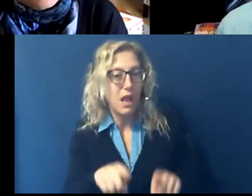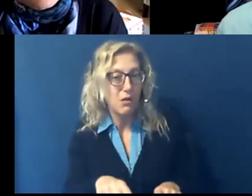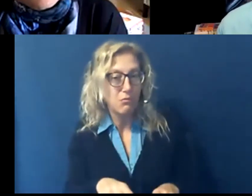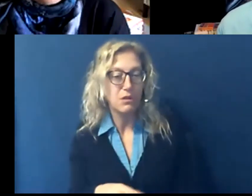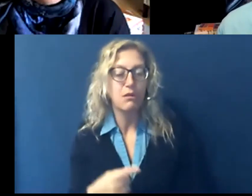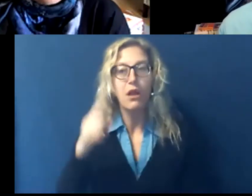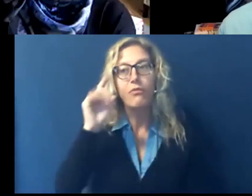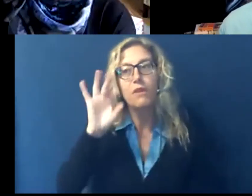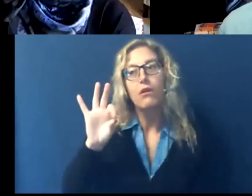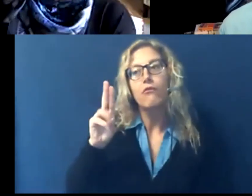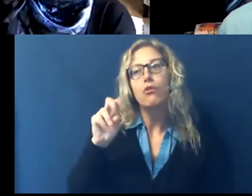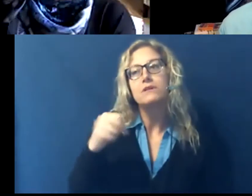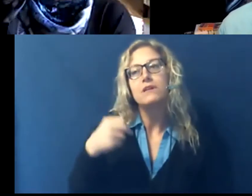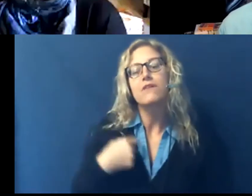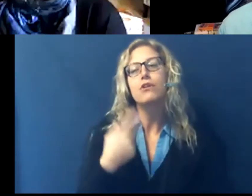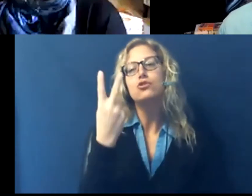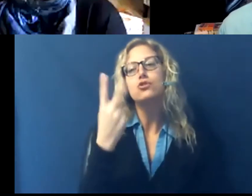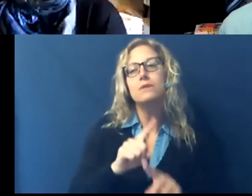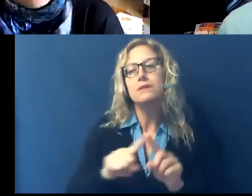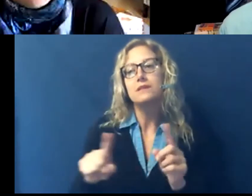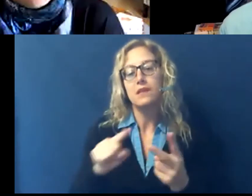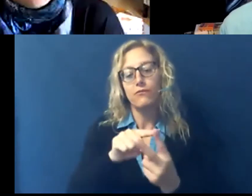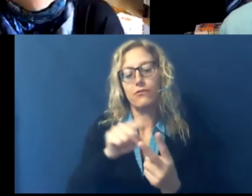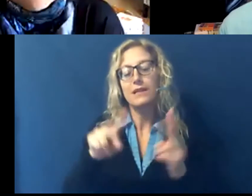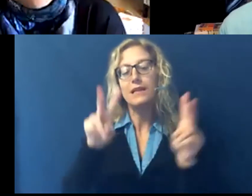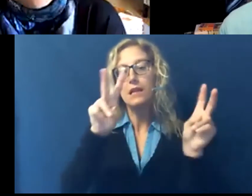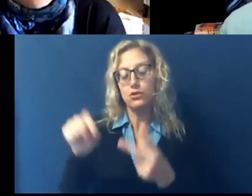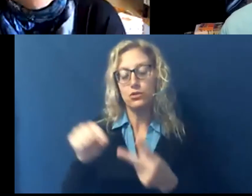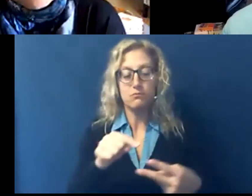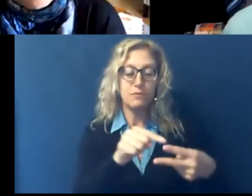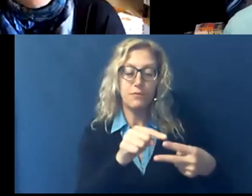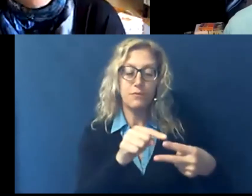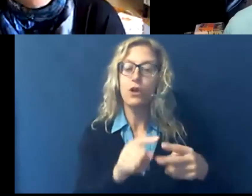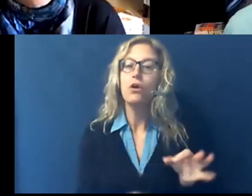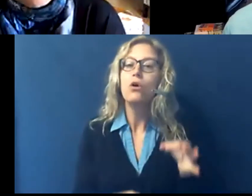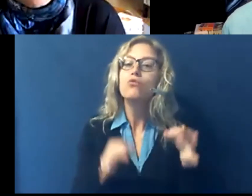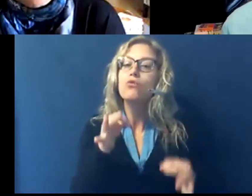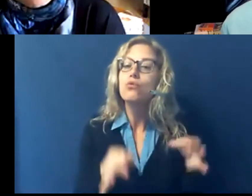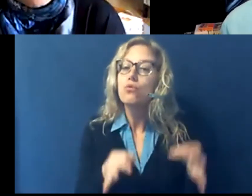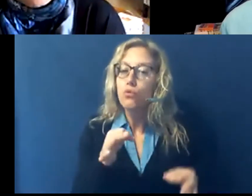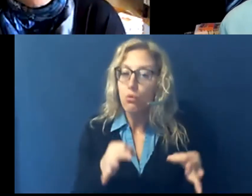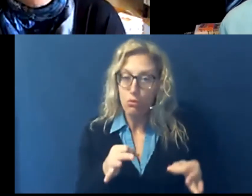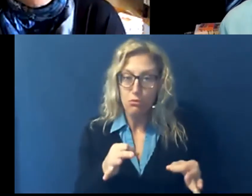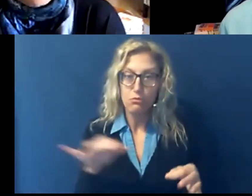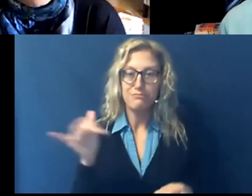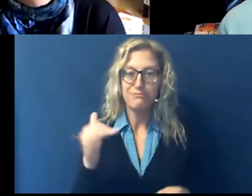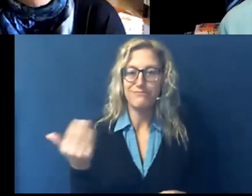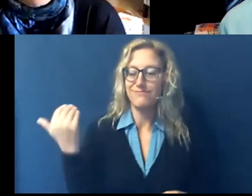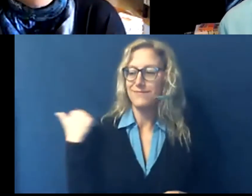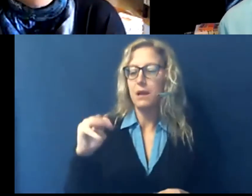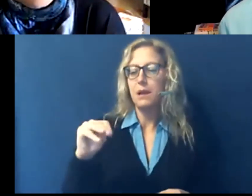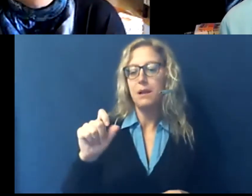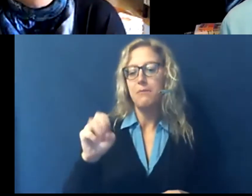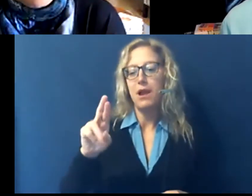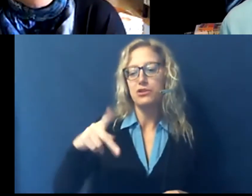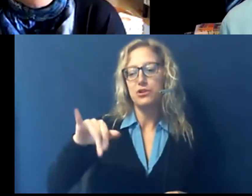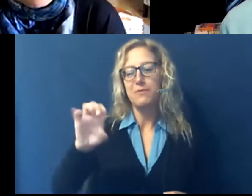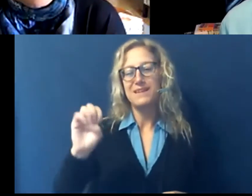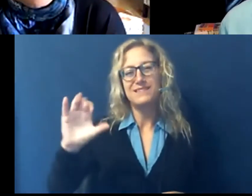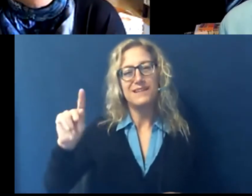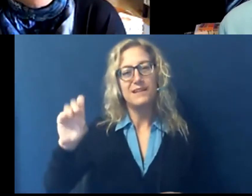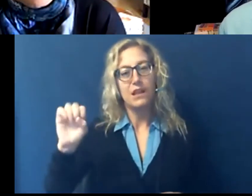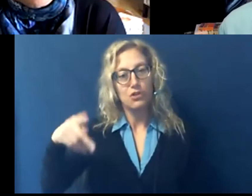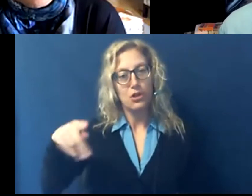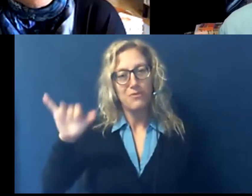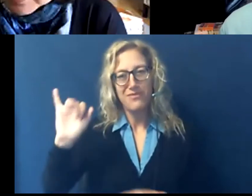there are two different things in play. One is that the court, as it did in the Masterpiece Cake Shop, that was a case that David argued